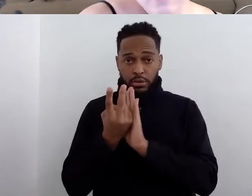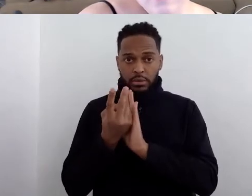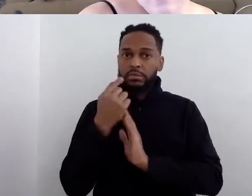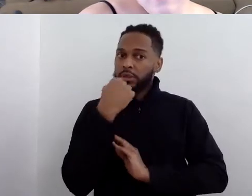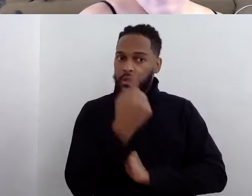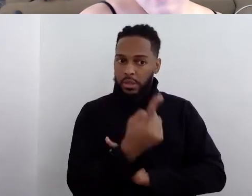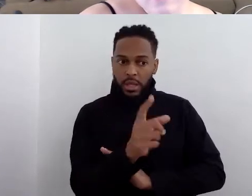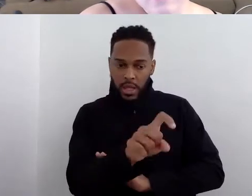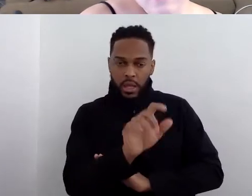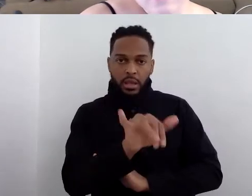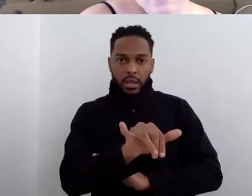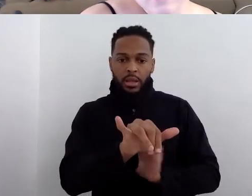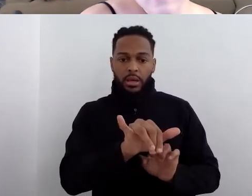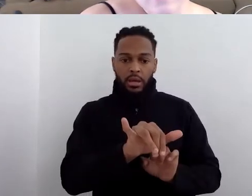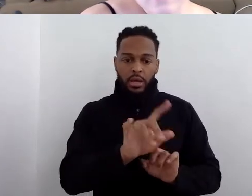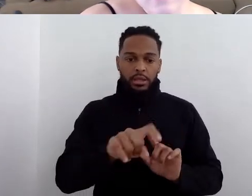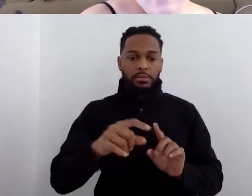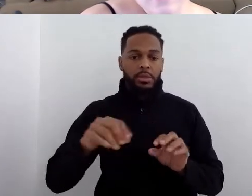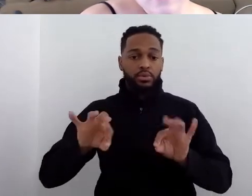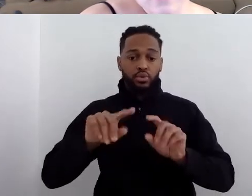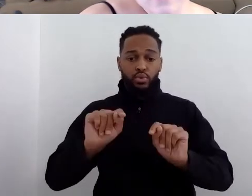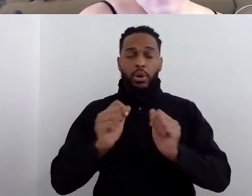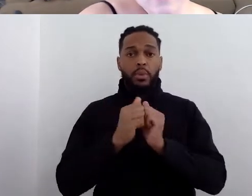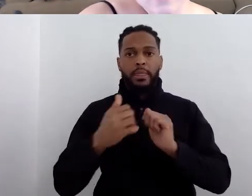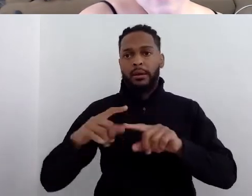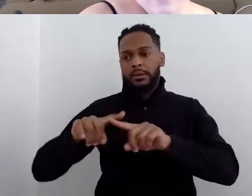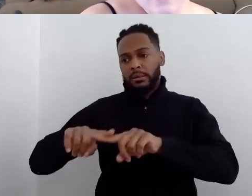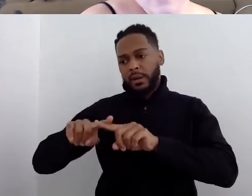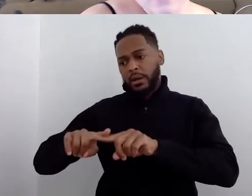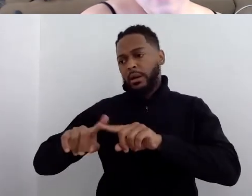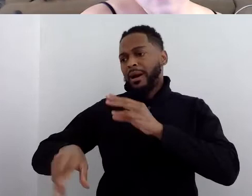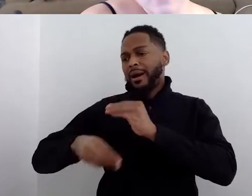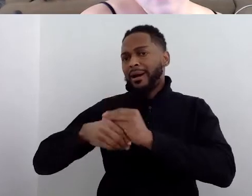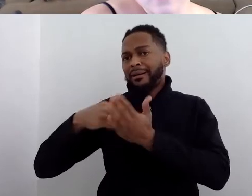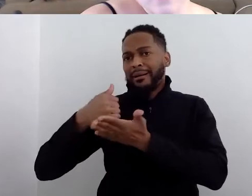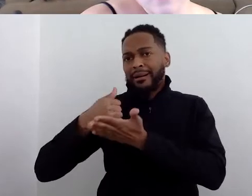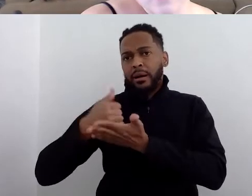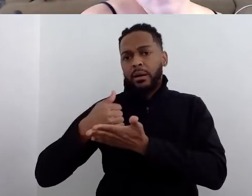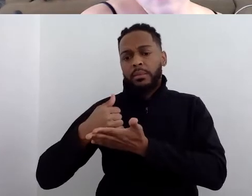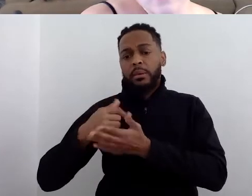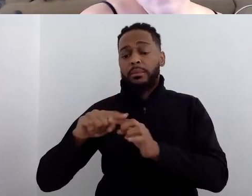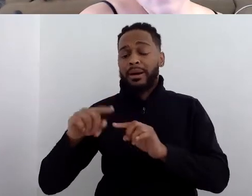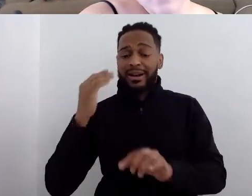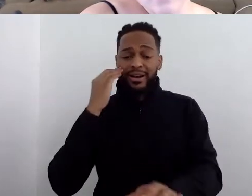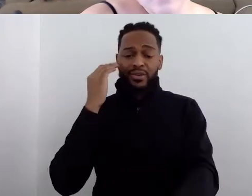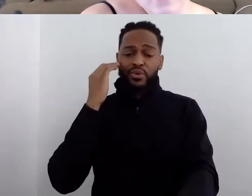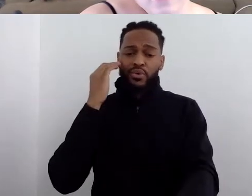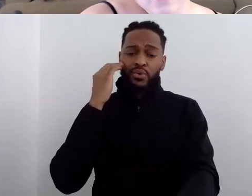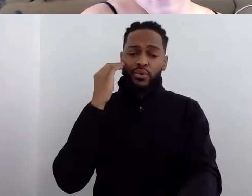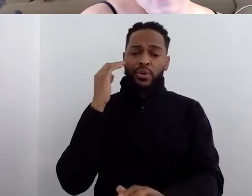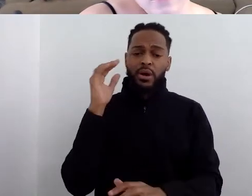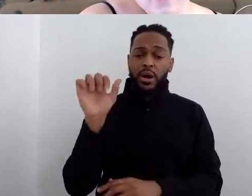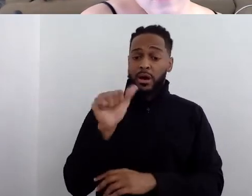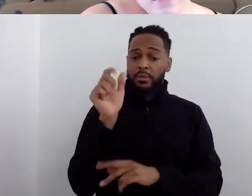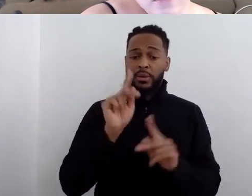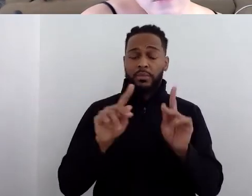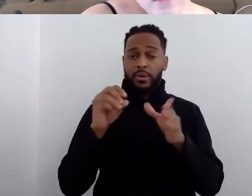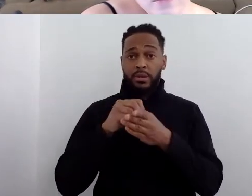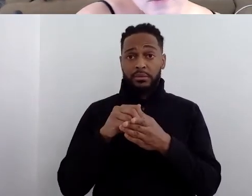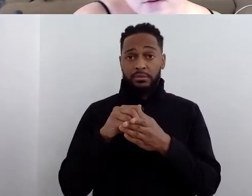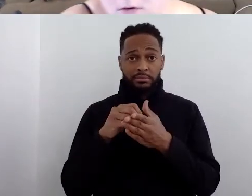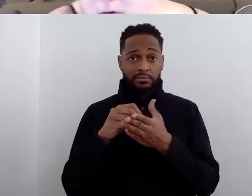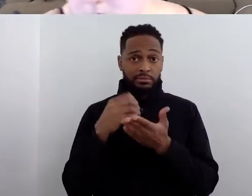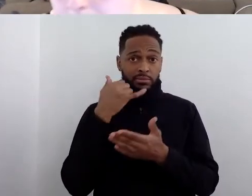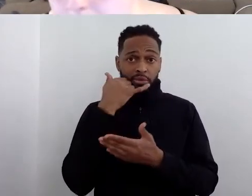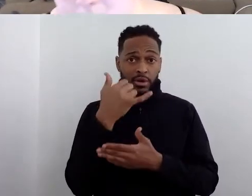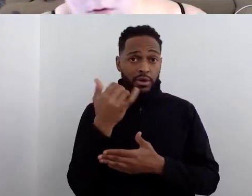without relying on people having to bring in extra help. But I know, and maybe other people on this call know, that it's not